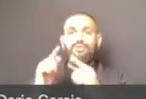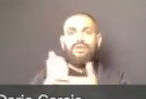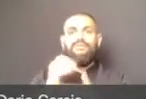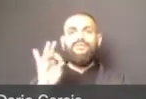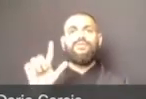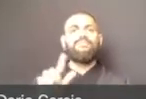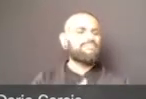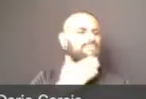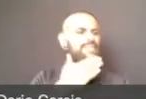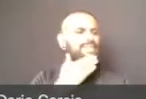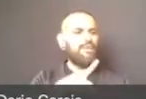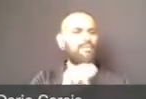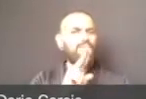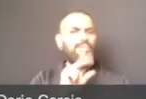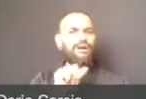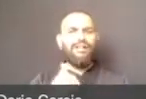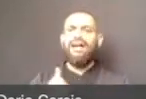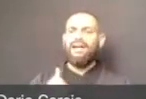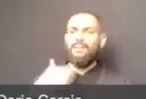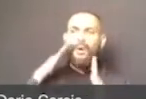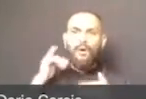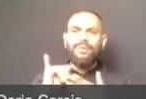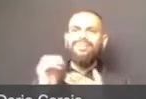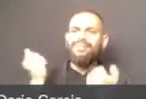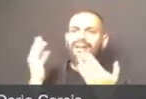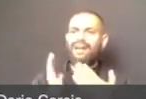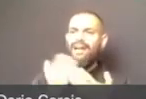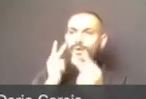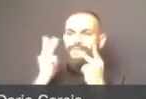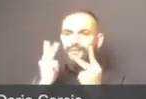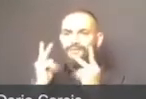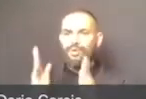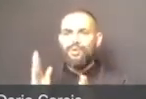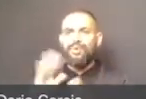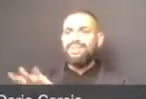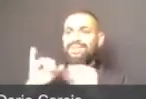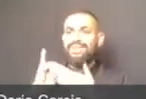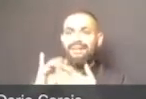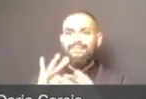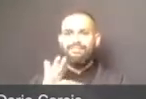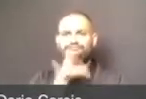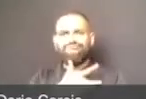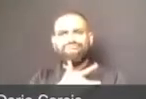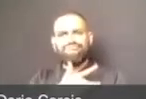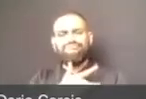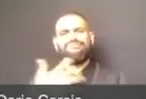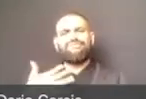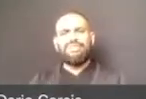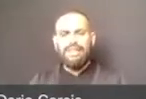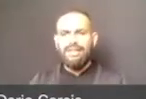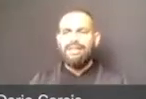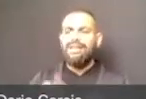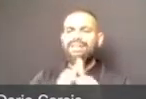Thank you, Paula. I'm hoping that a lot of our viewers will take that message to heart just like we do, and that they